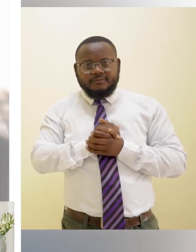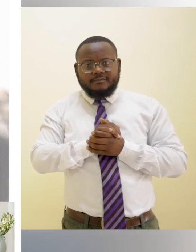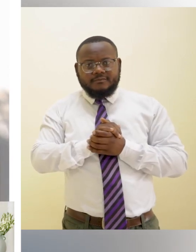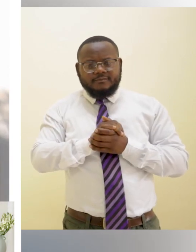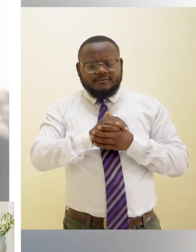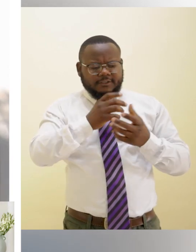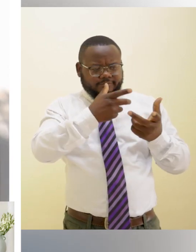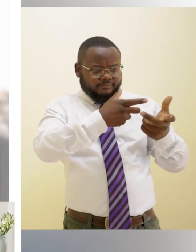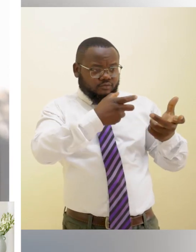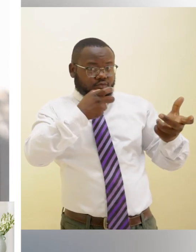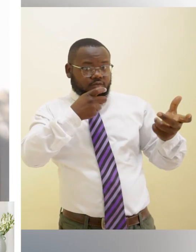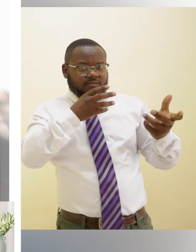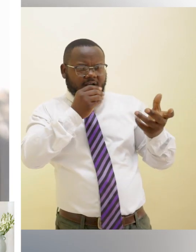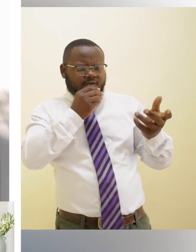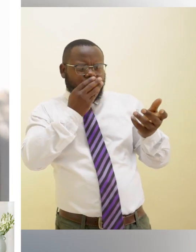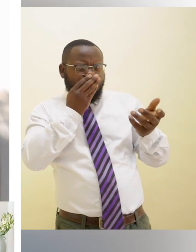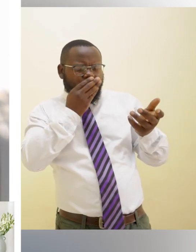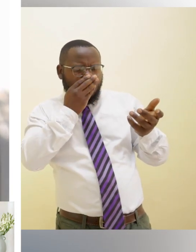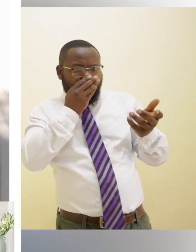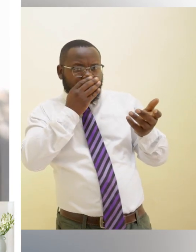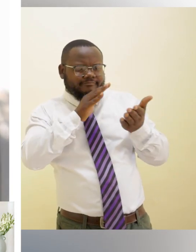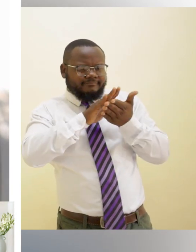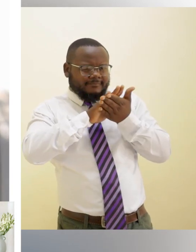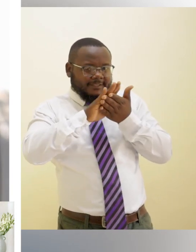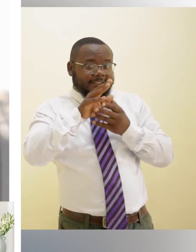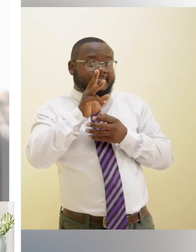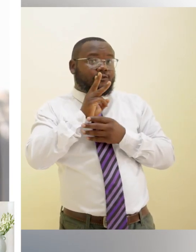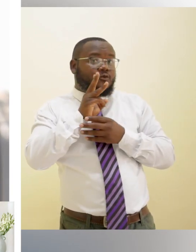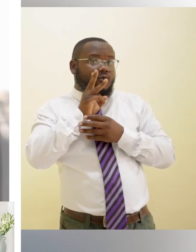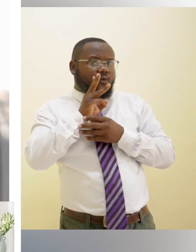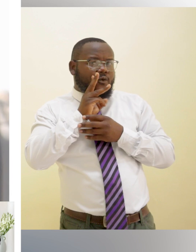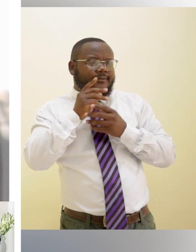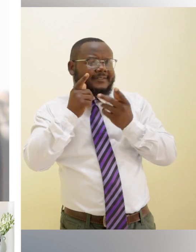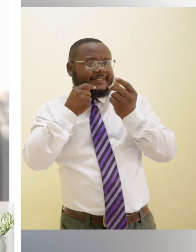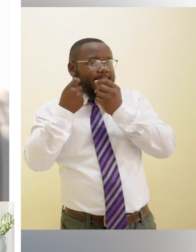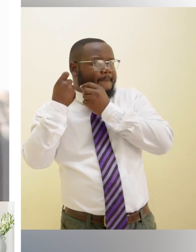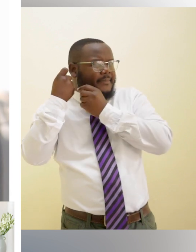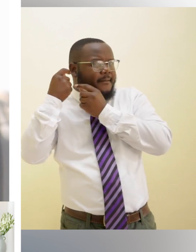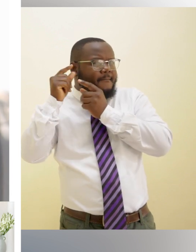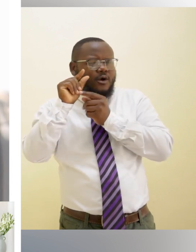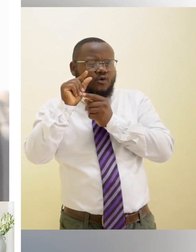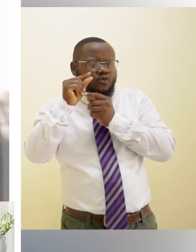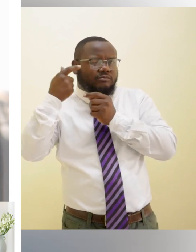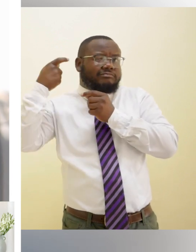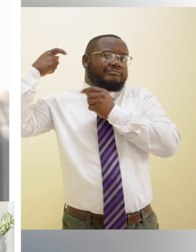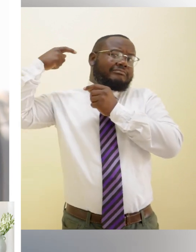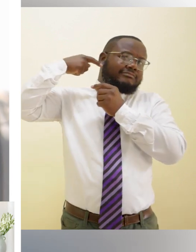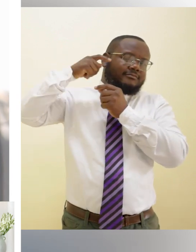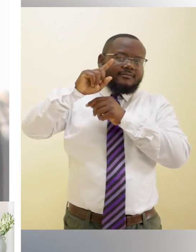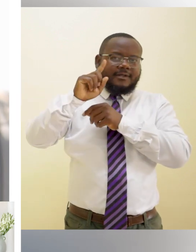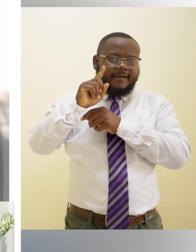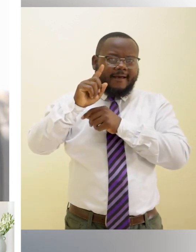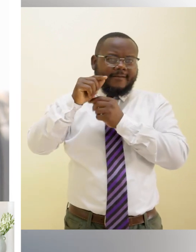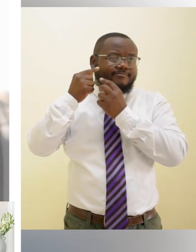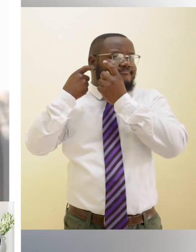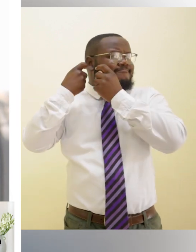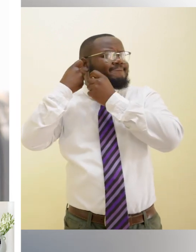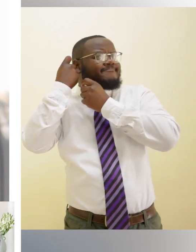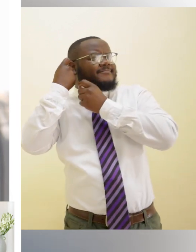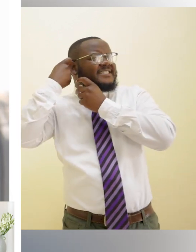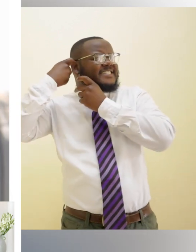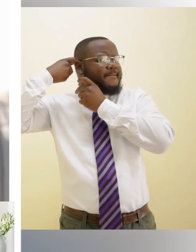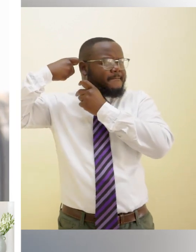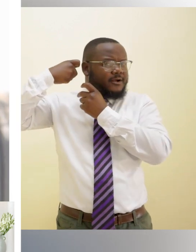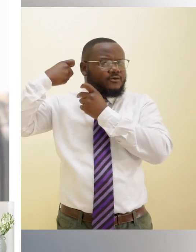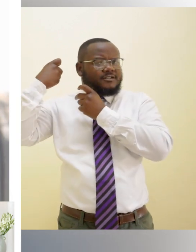warm, sterile water. Place the tip at the canal entrance. Do not insert deeply. Aim slightly upwards and backwards